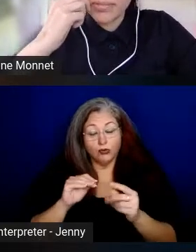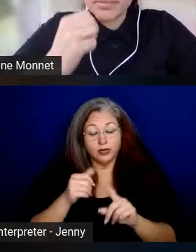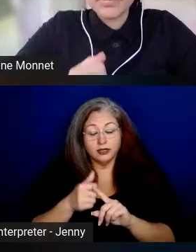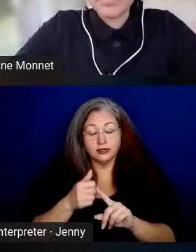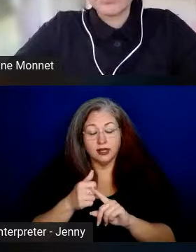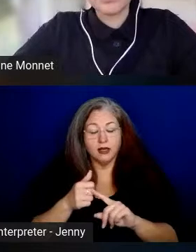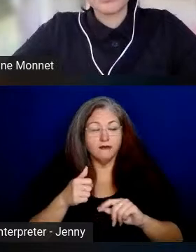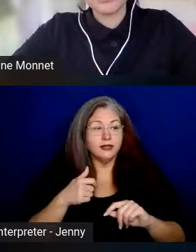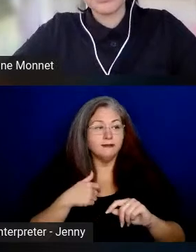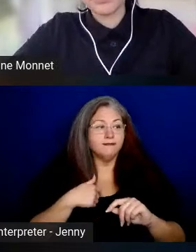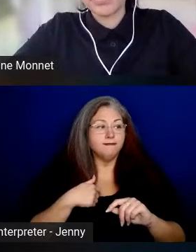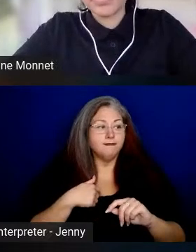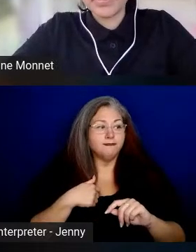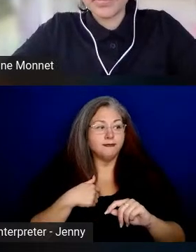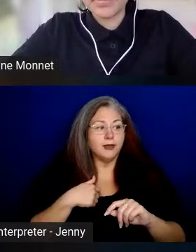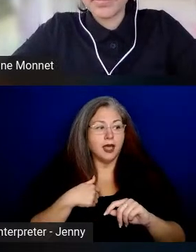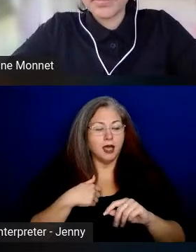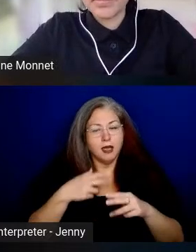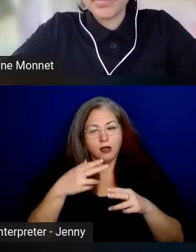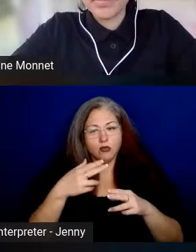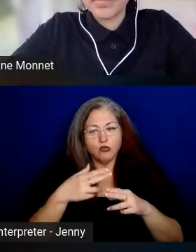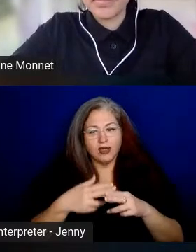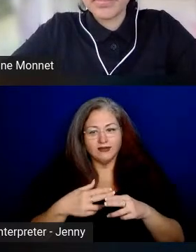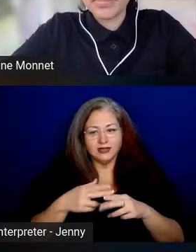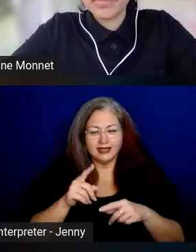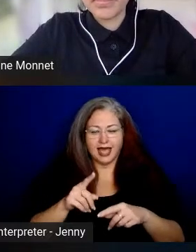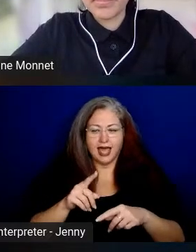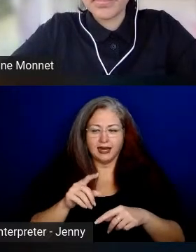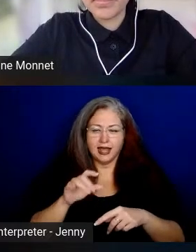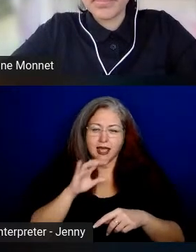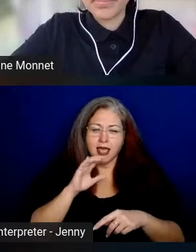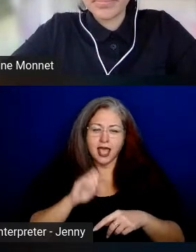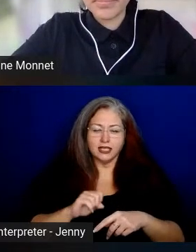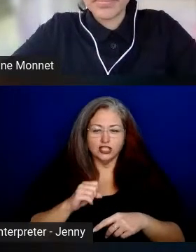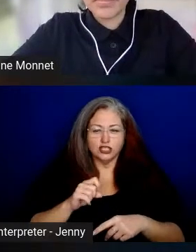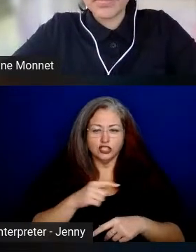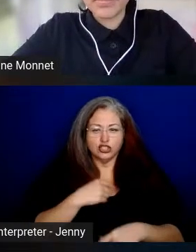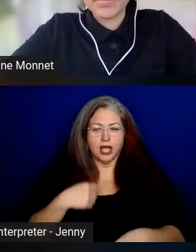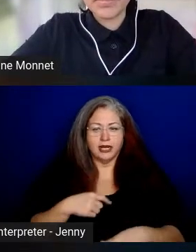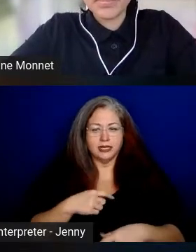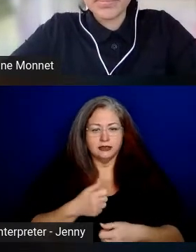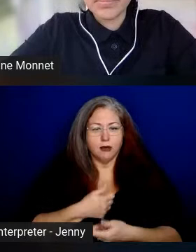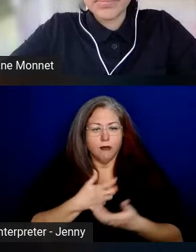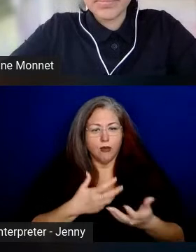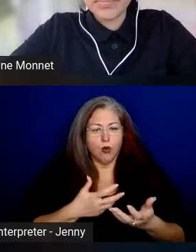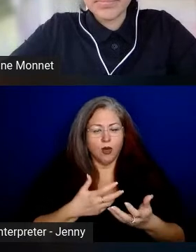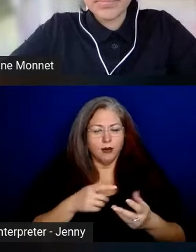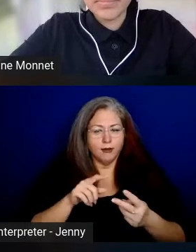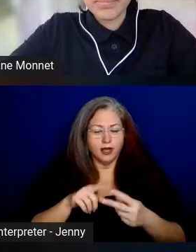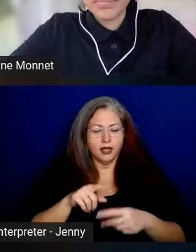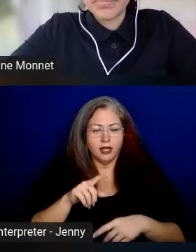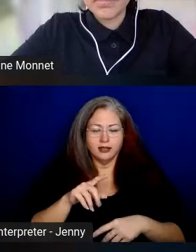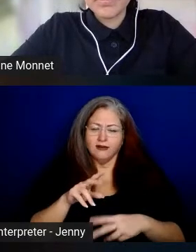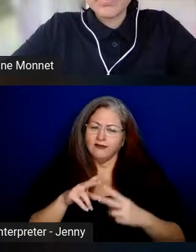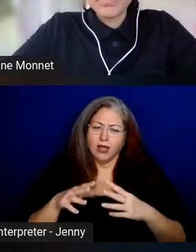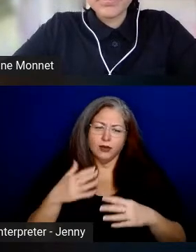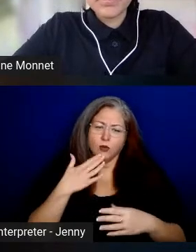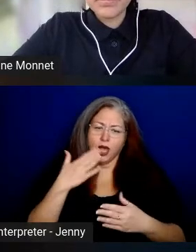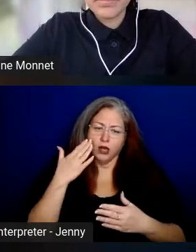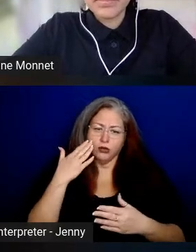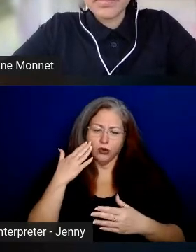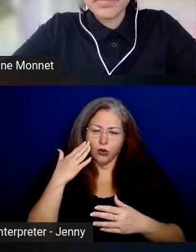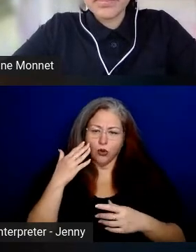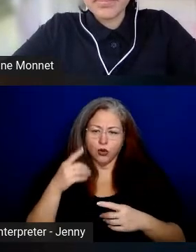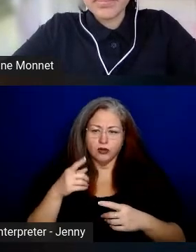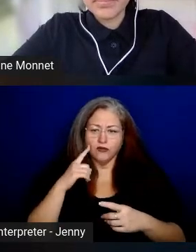I referenced this ancient Chinese poem that is really well known. Basically, for